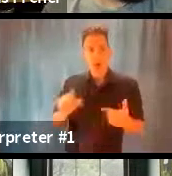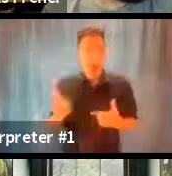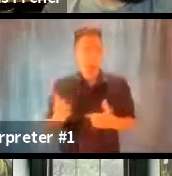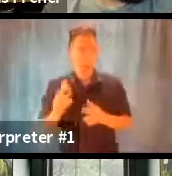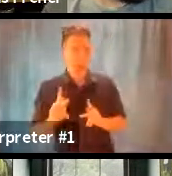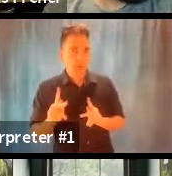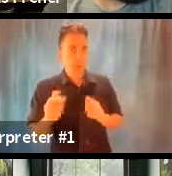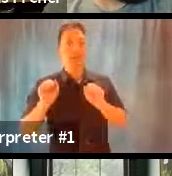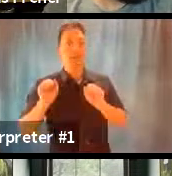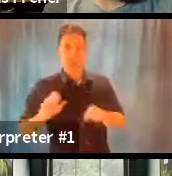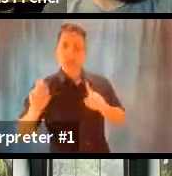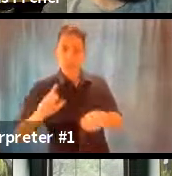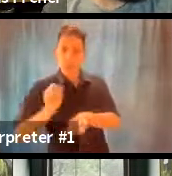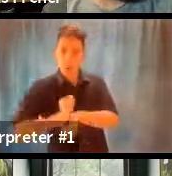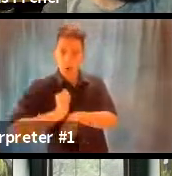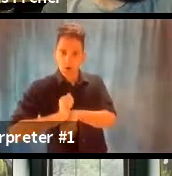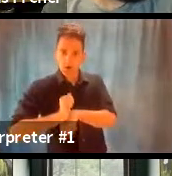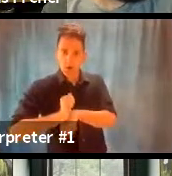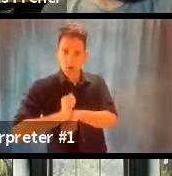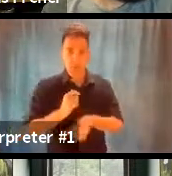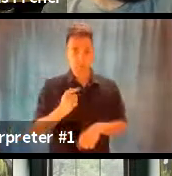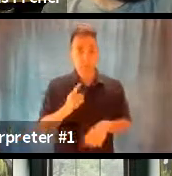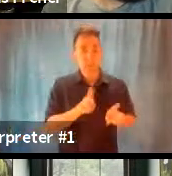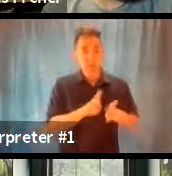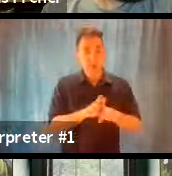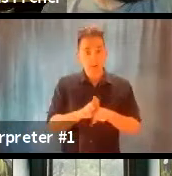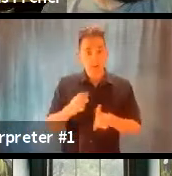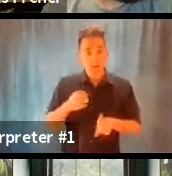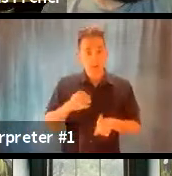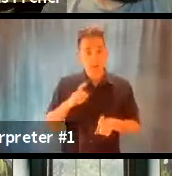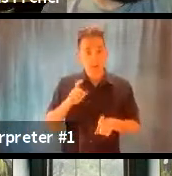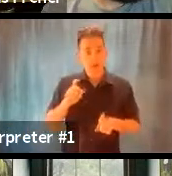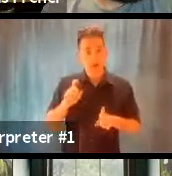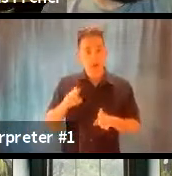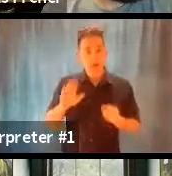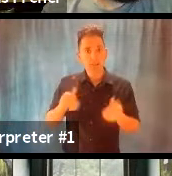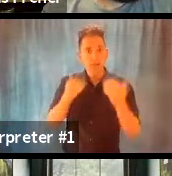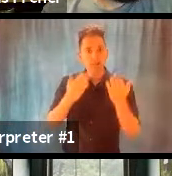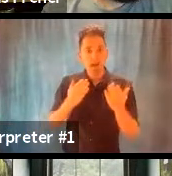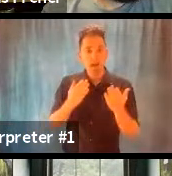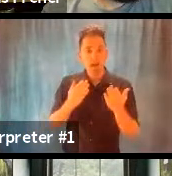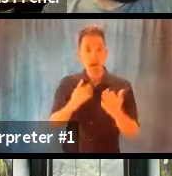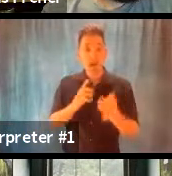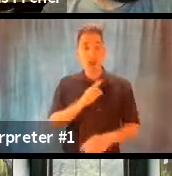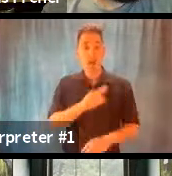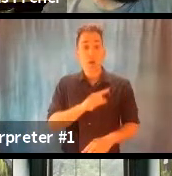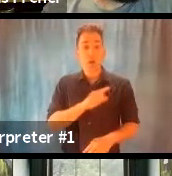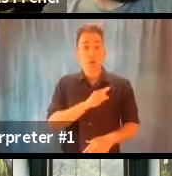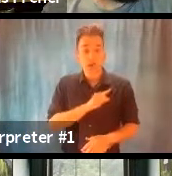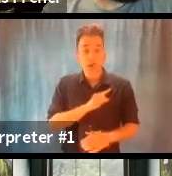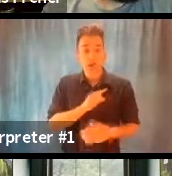provide a quality living, wages for our staff.